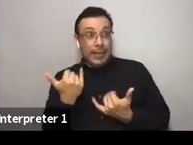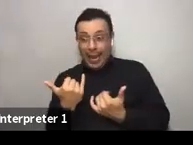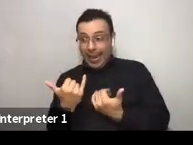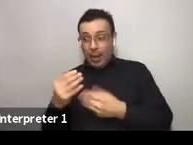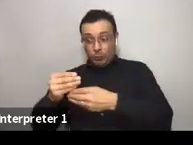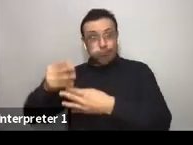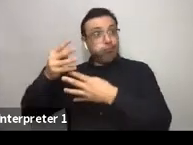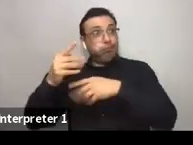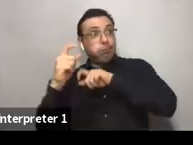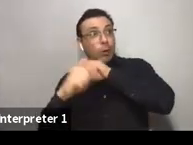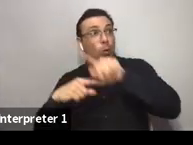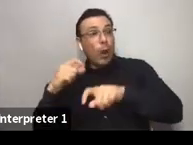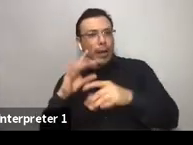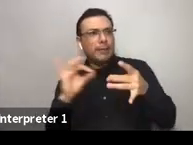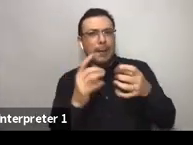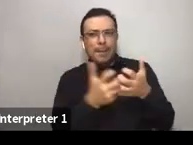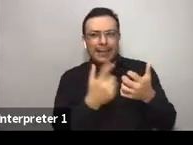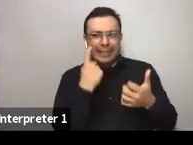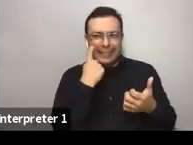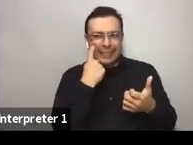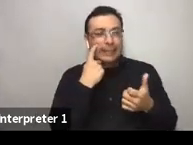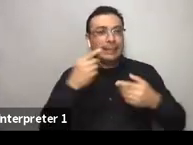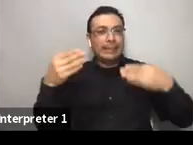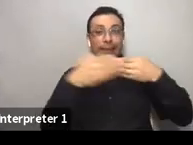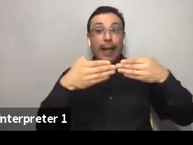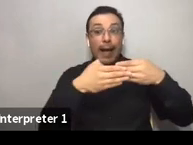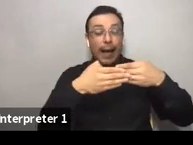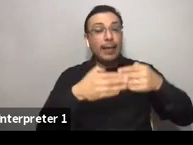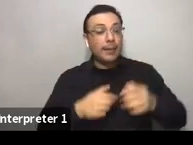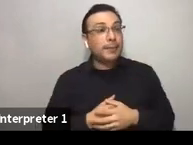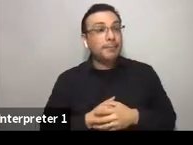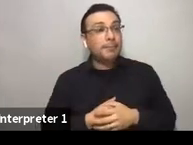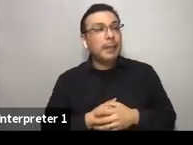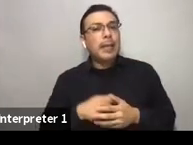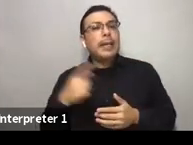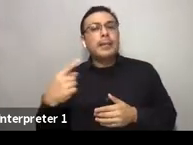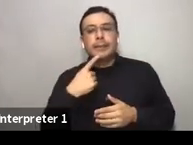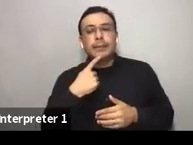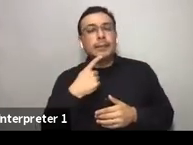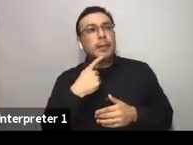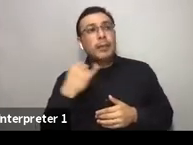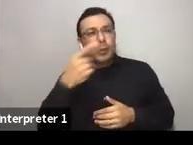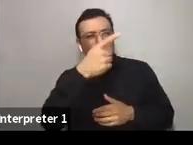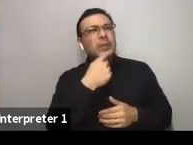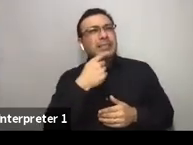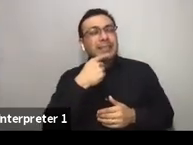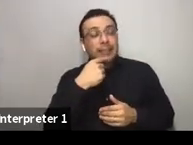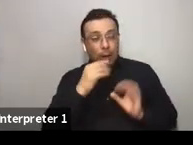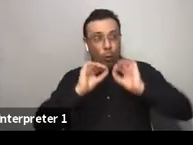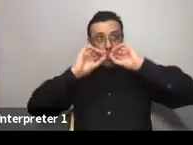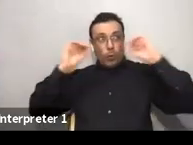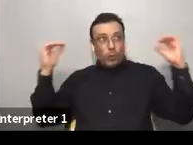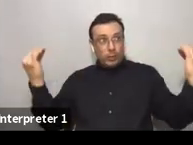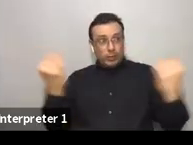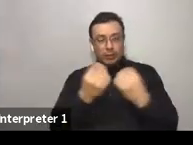Two advocates are asking right now that what if we are in an umbrella agency and